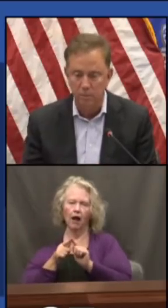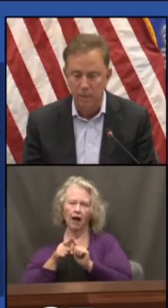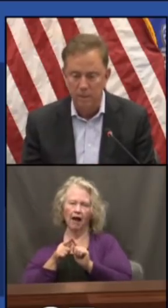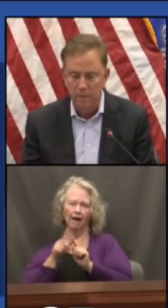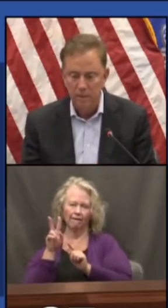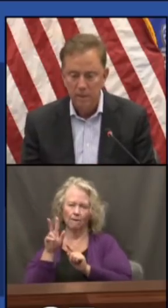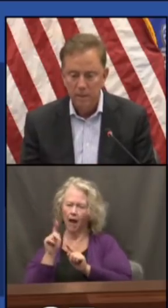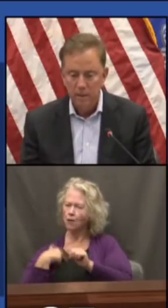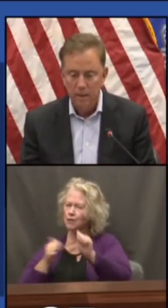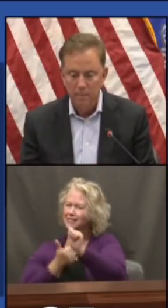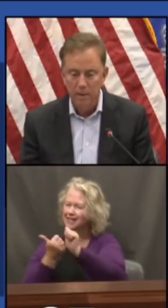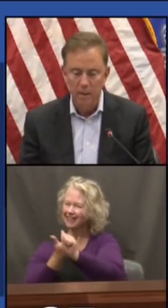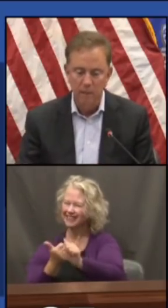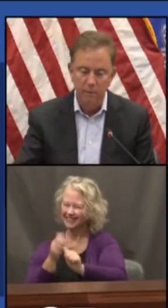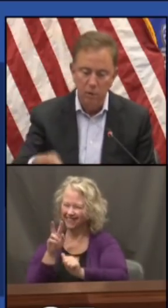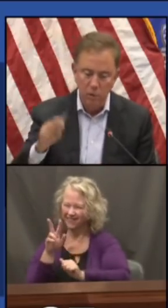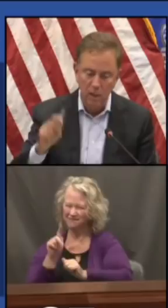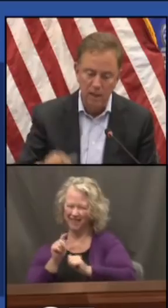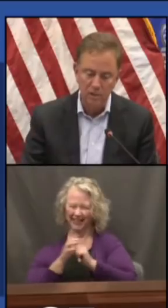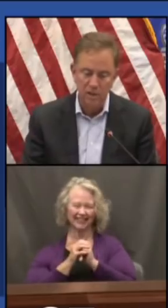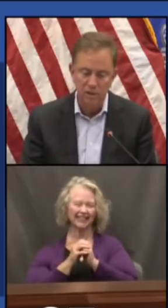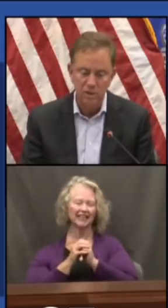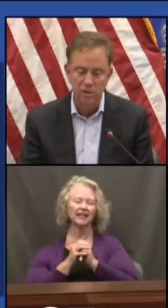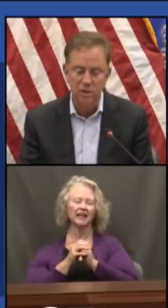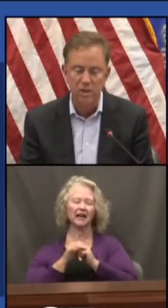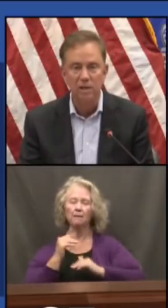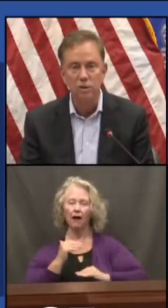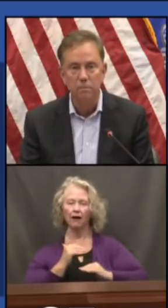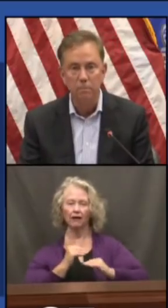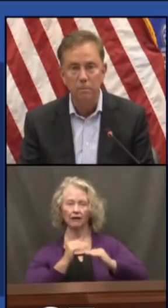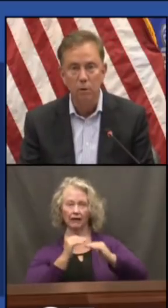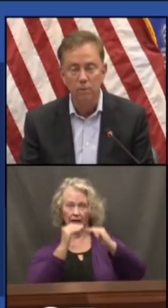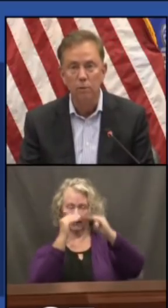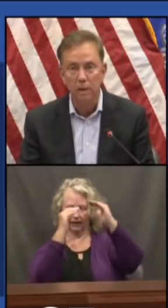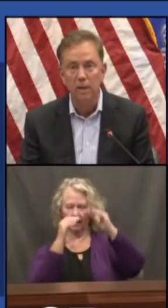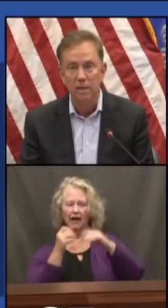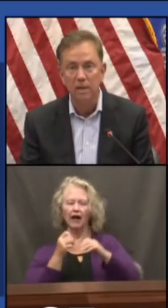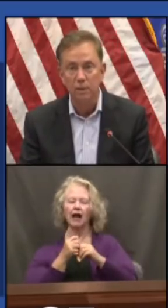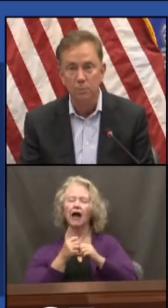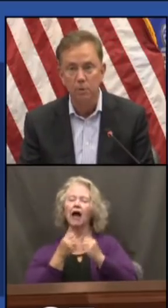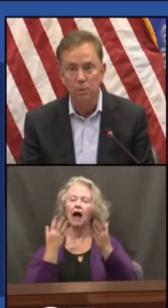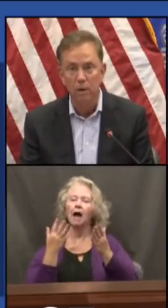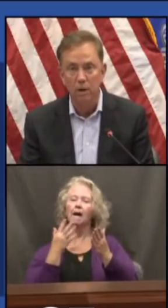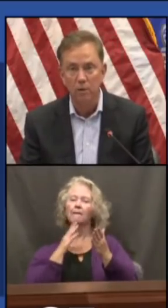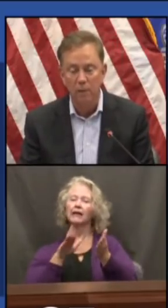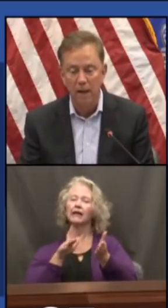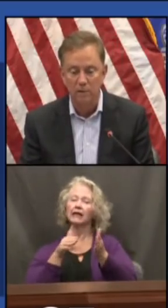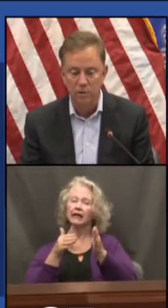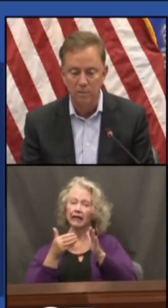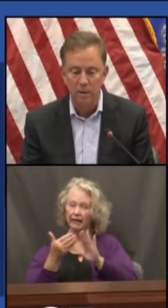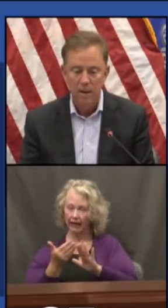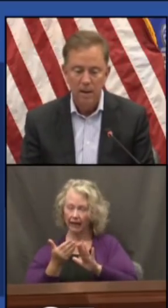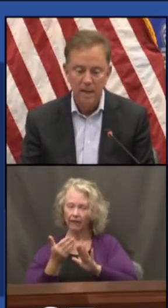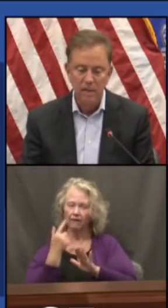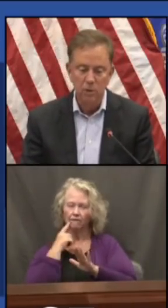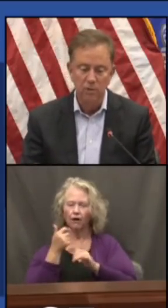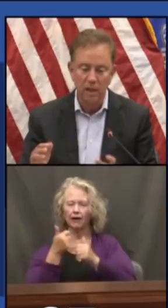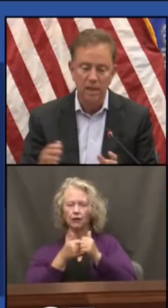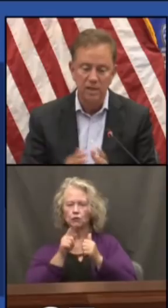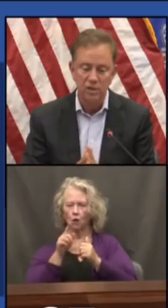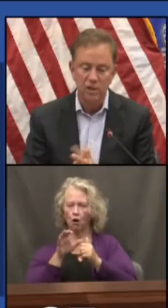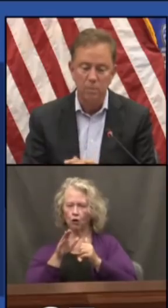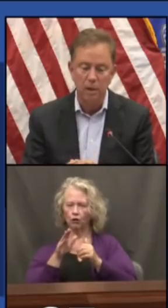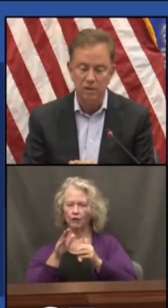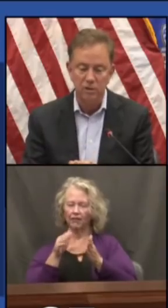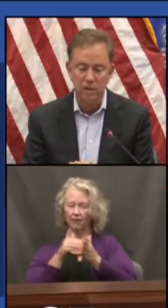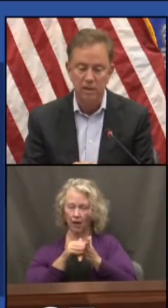you, Vermont. And the vertical axis is the deaths, COVID-related deaths per 100,000. And that's over the